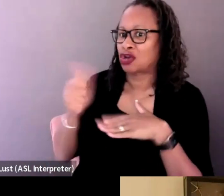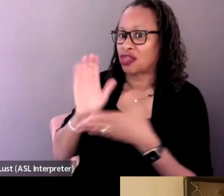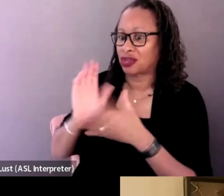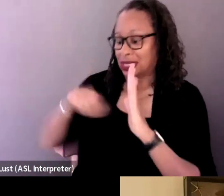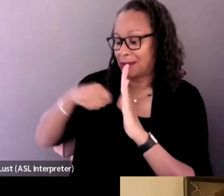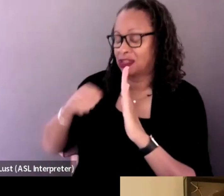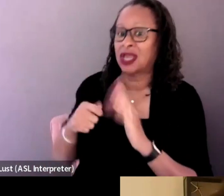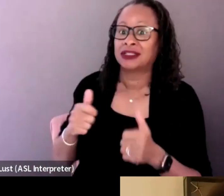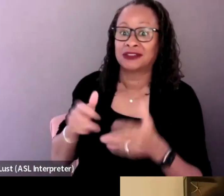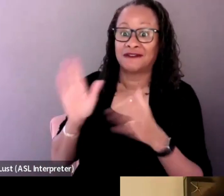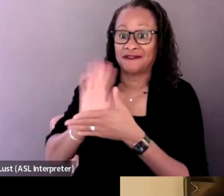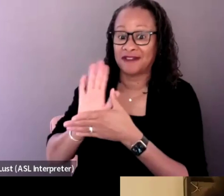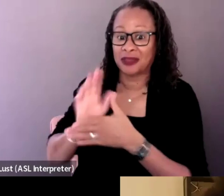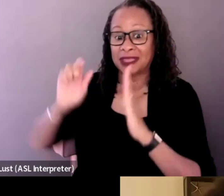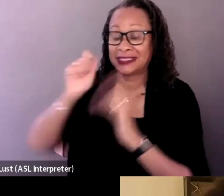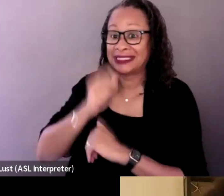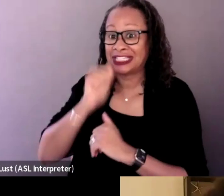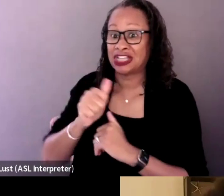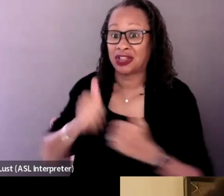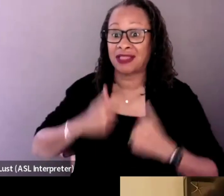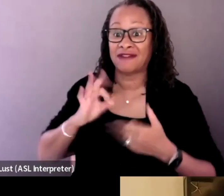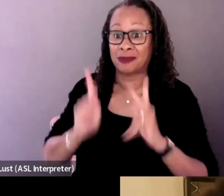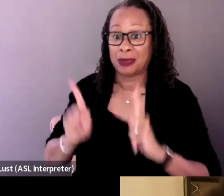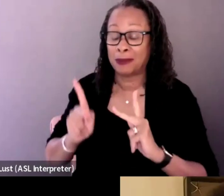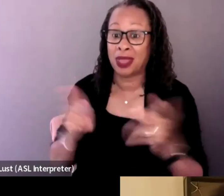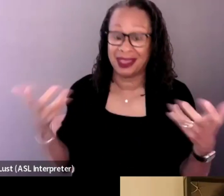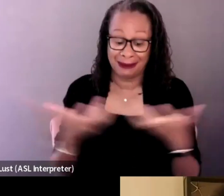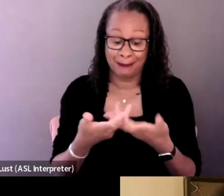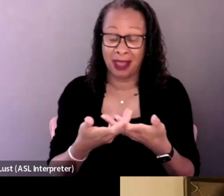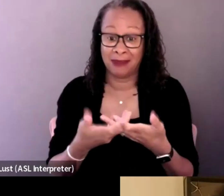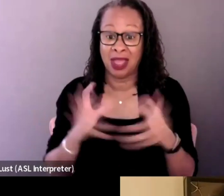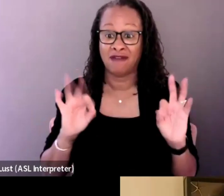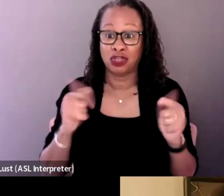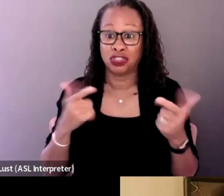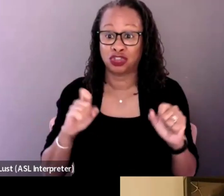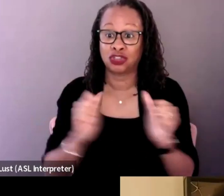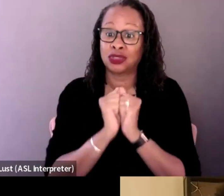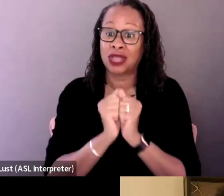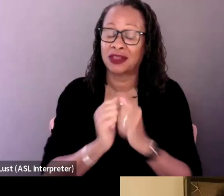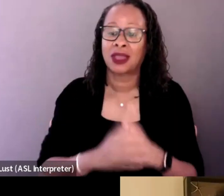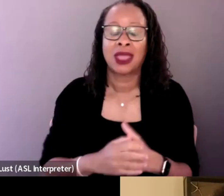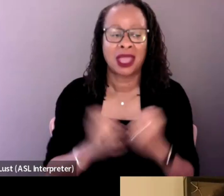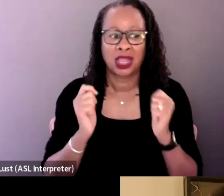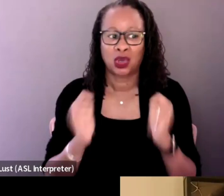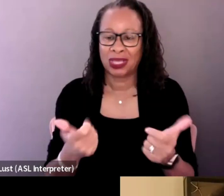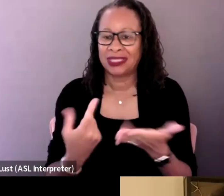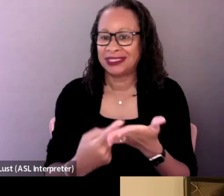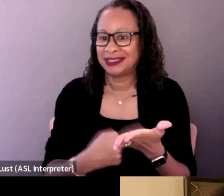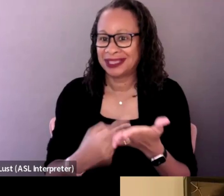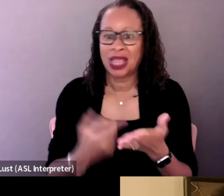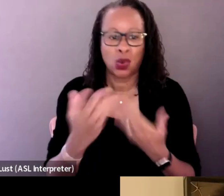film the daily life of the people, and then we combine these footage together. But quickly we had this discussion and we said, whoever appears in this